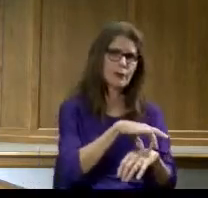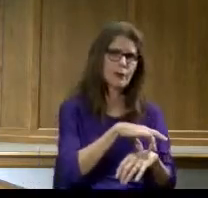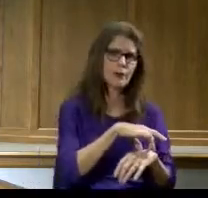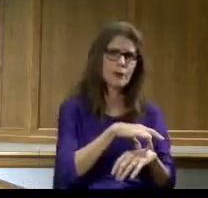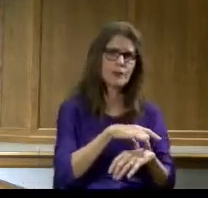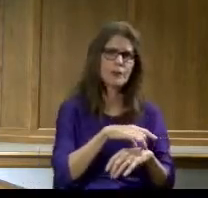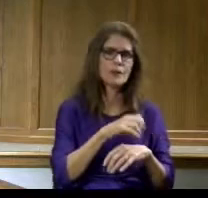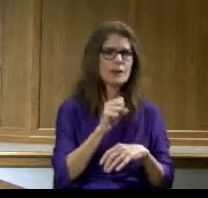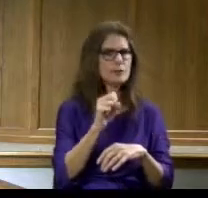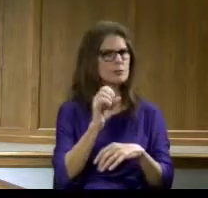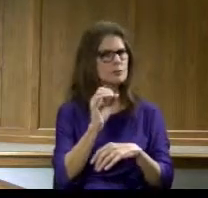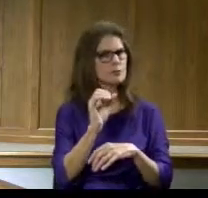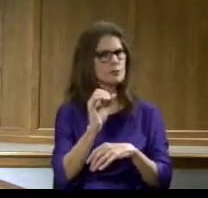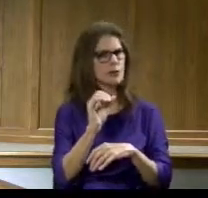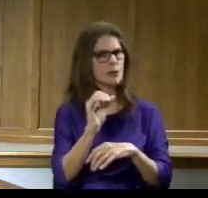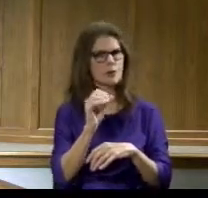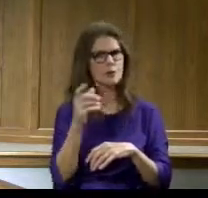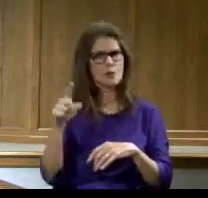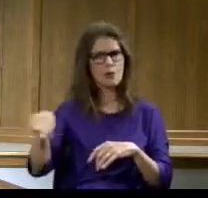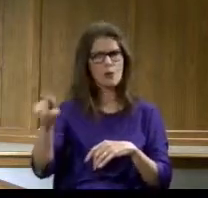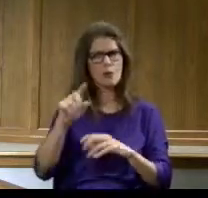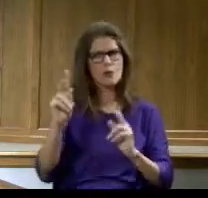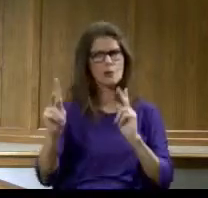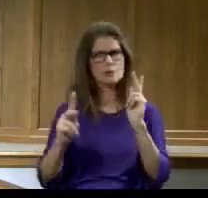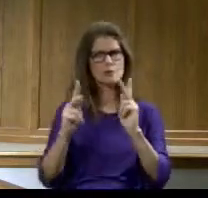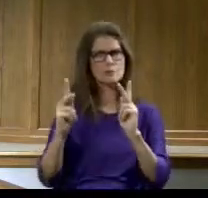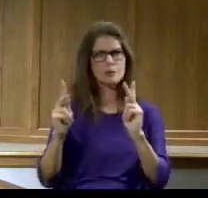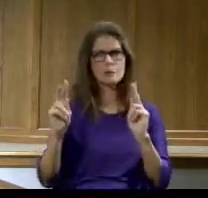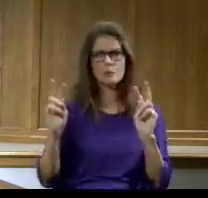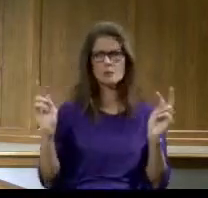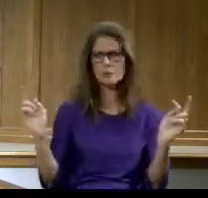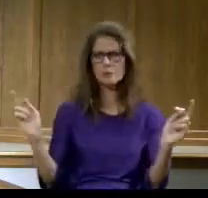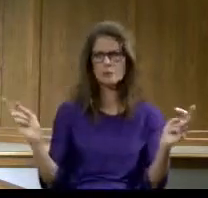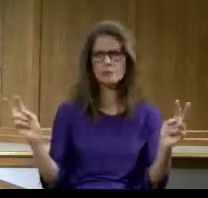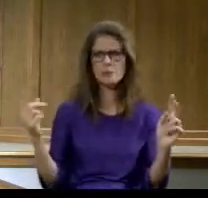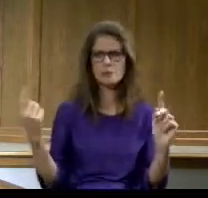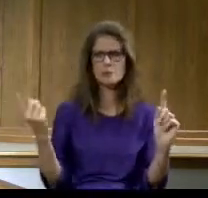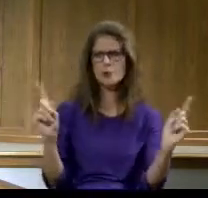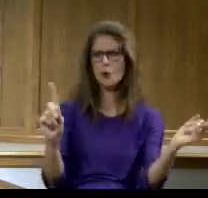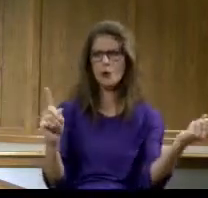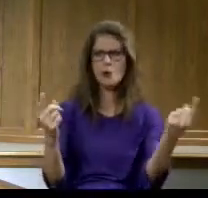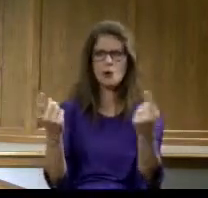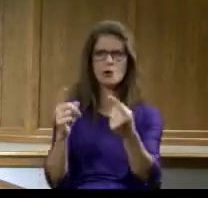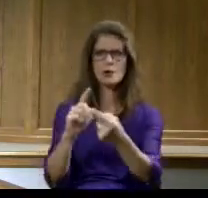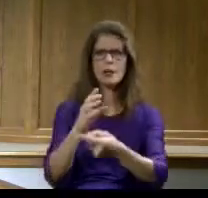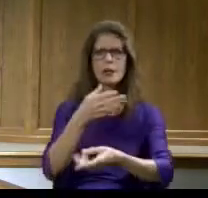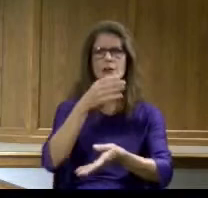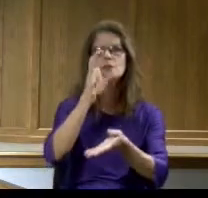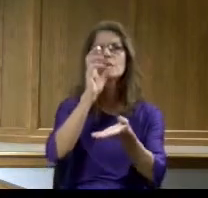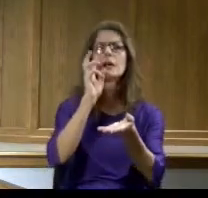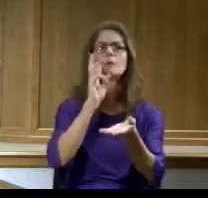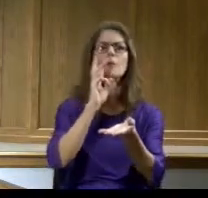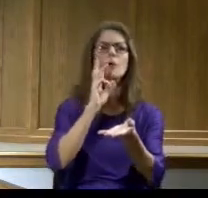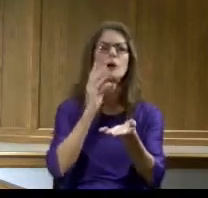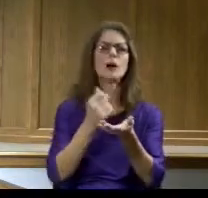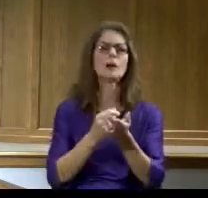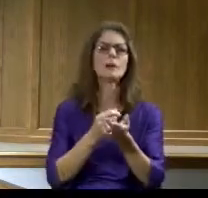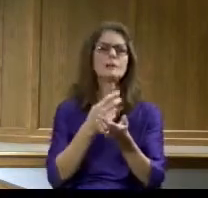Therefore, their people turn to them and drink up waters in abundance, and they say, "How would God know?